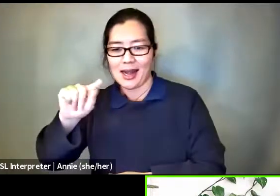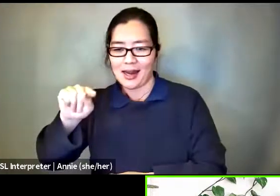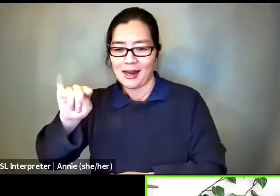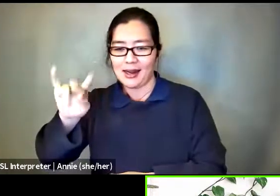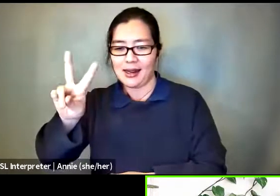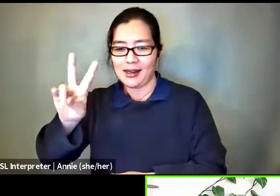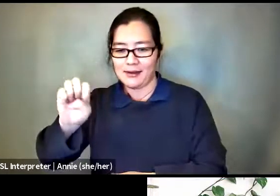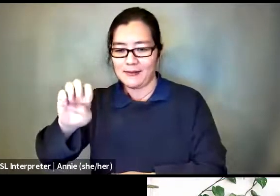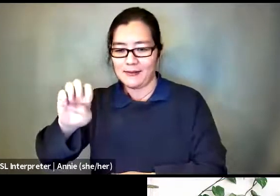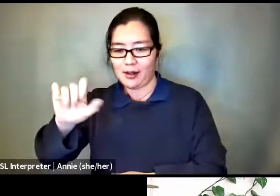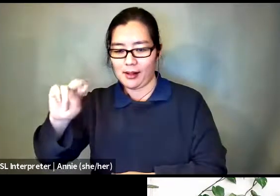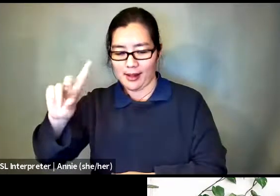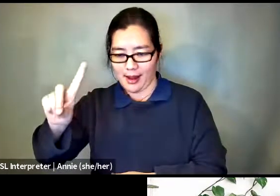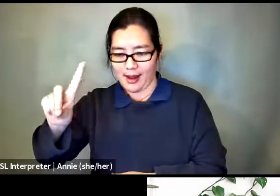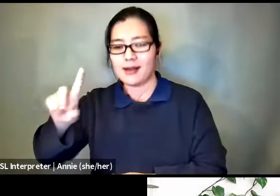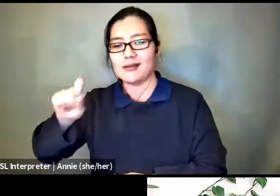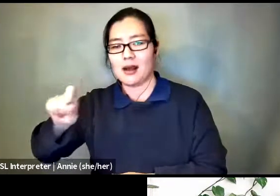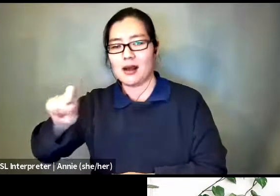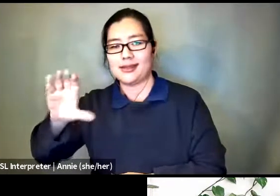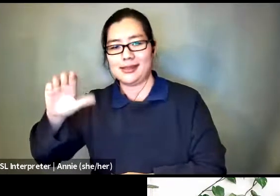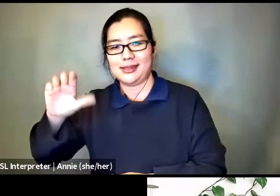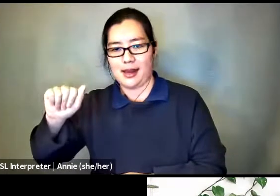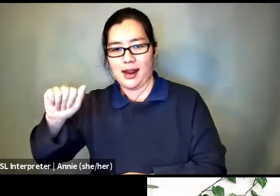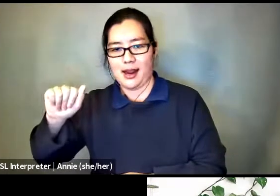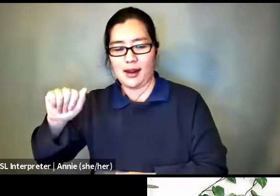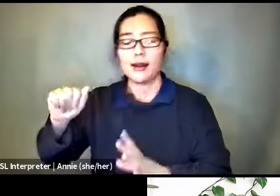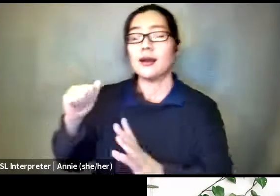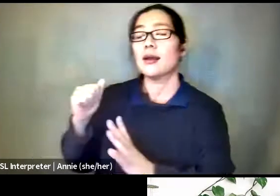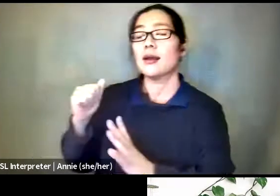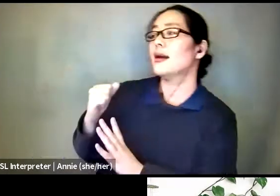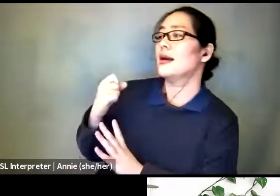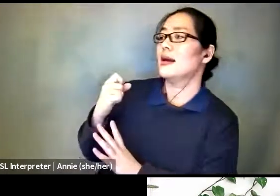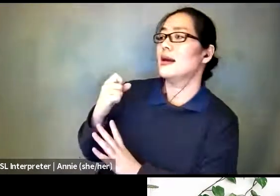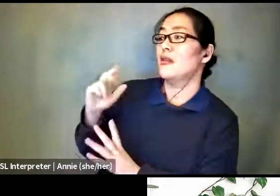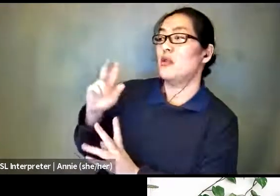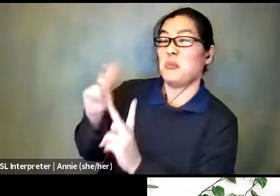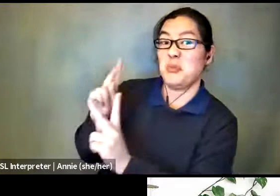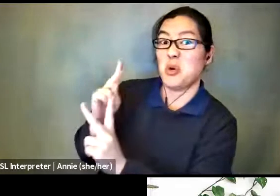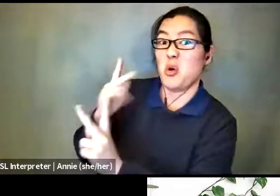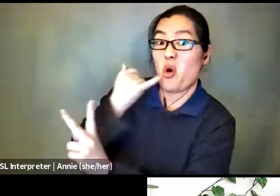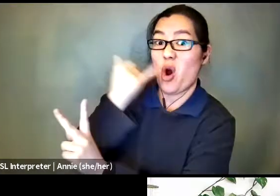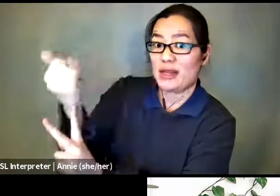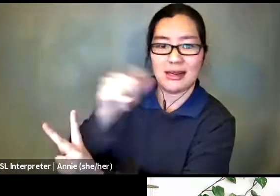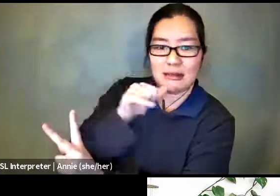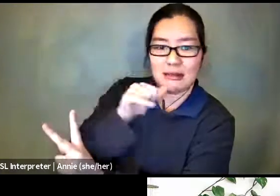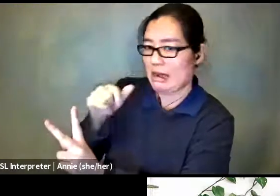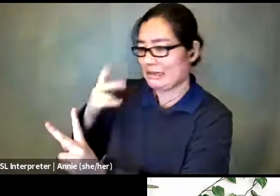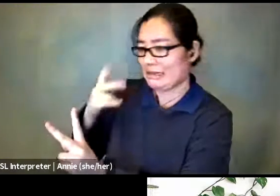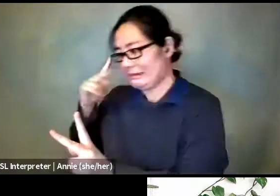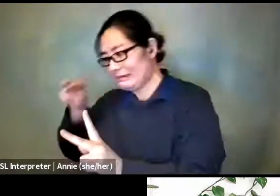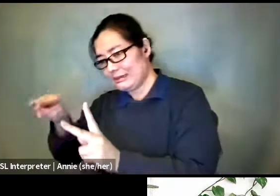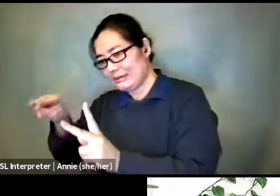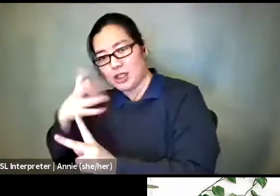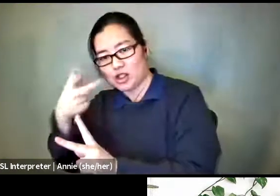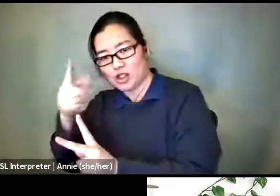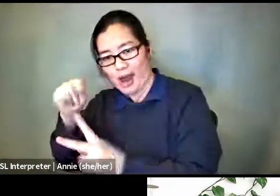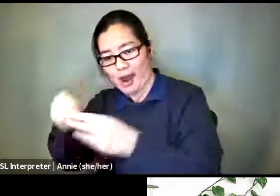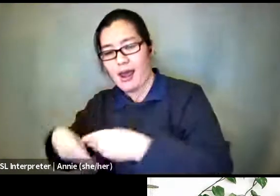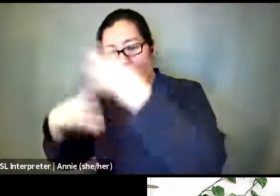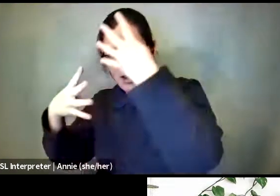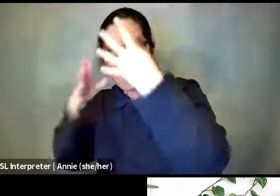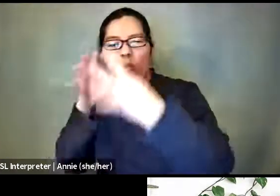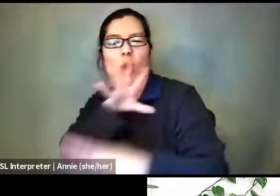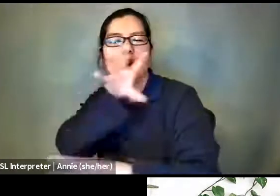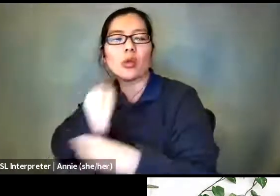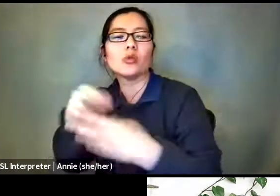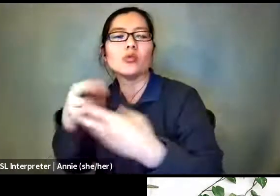nativeland.ca. And for those who are listening on the podcast, we'll put that in the resources on our